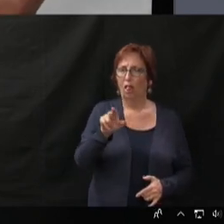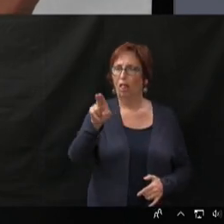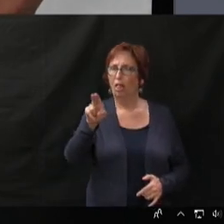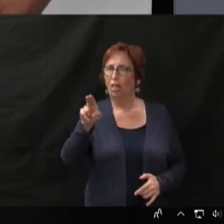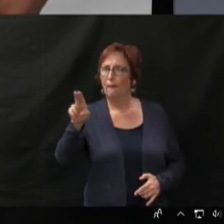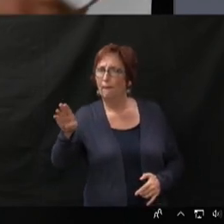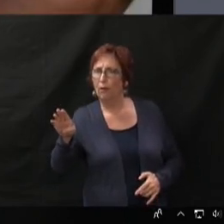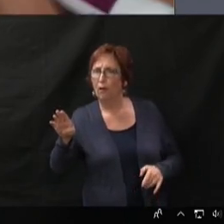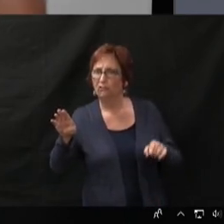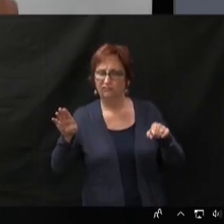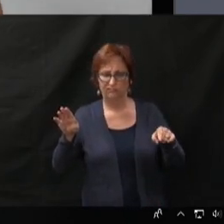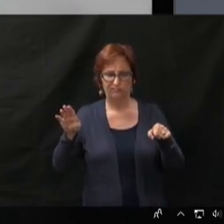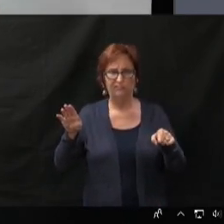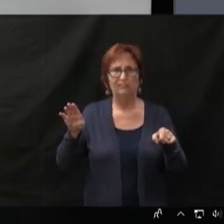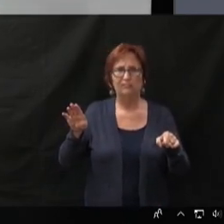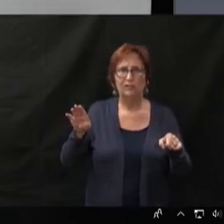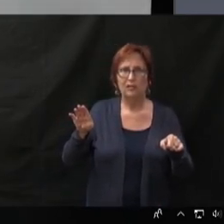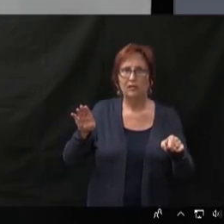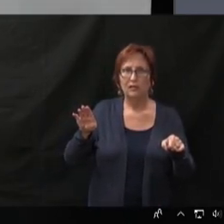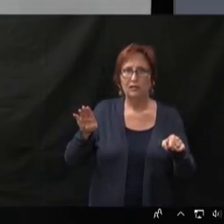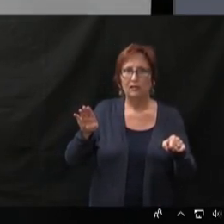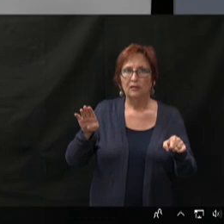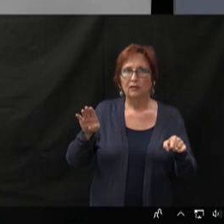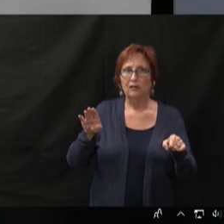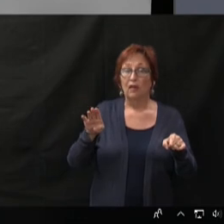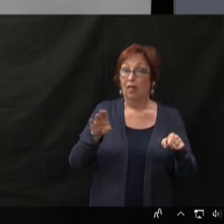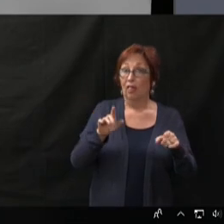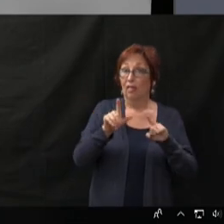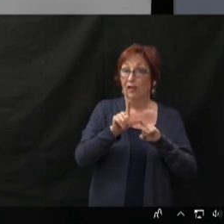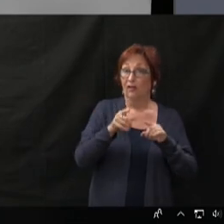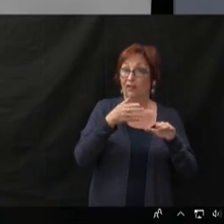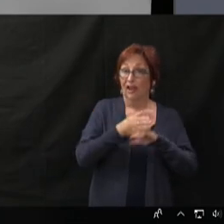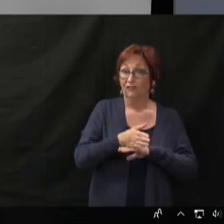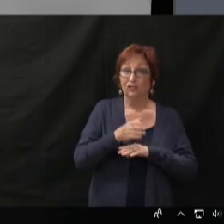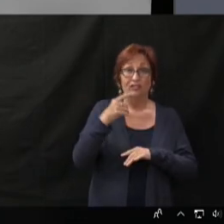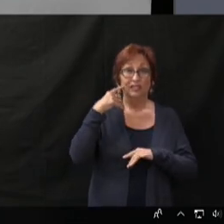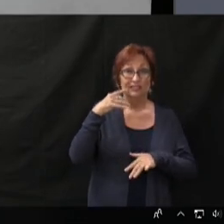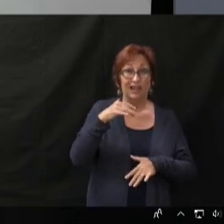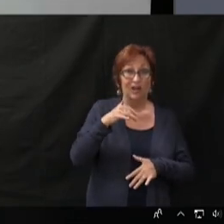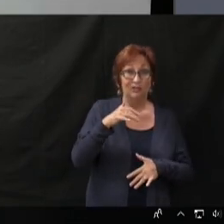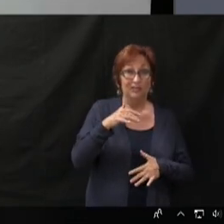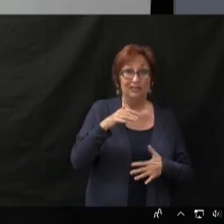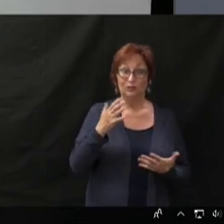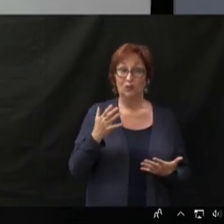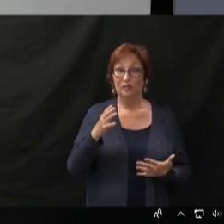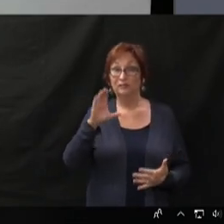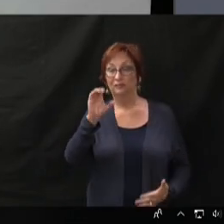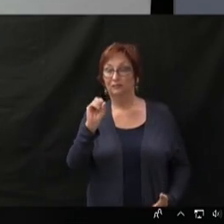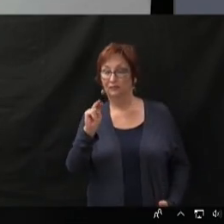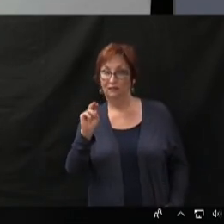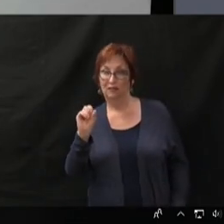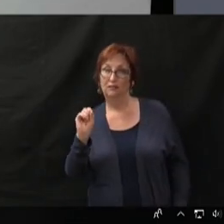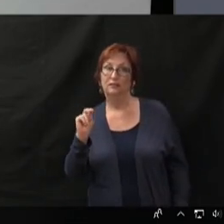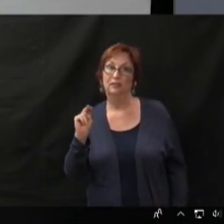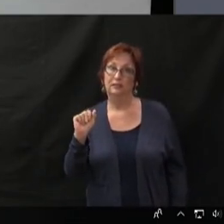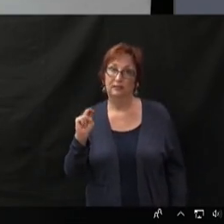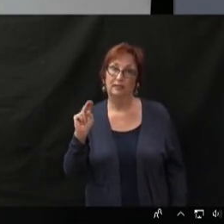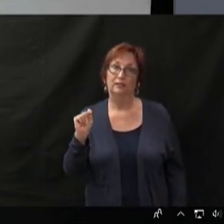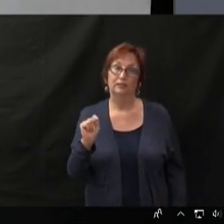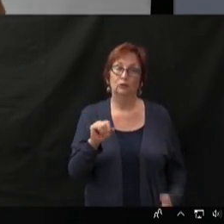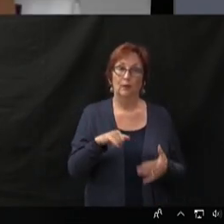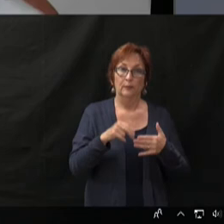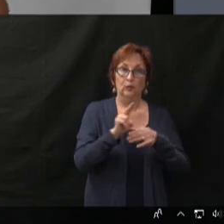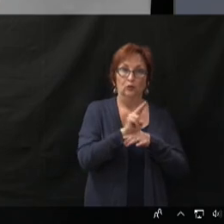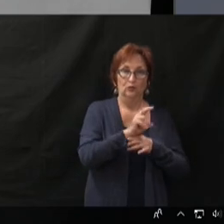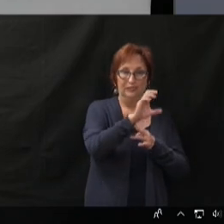L-u-b. Okay, what letter comes after the k sound? A consonant. So I'm going to use my C because that's A,